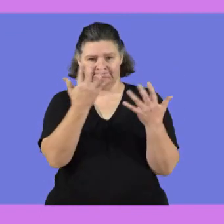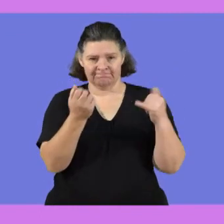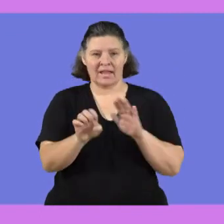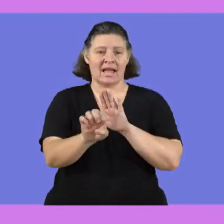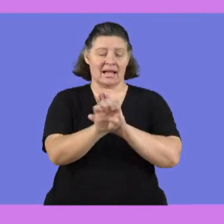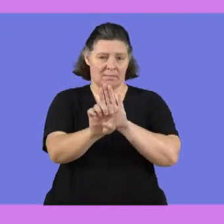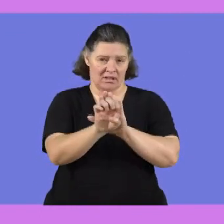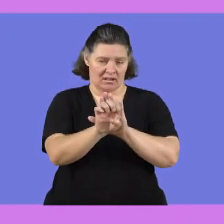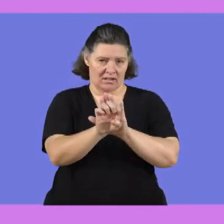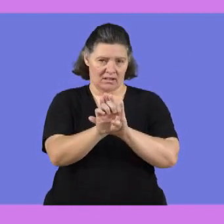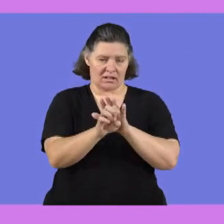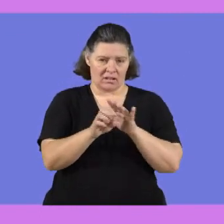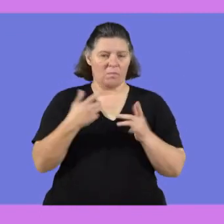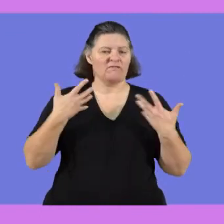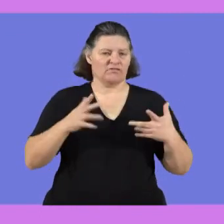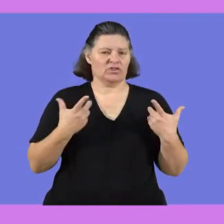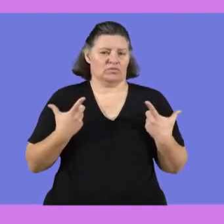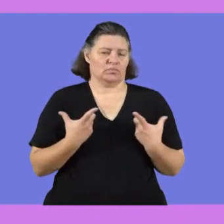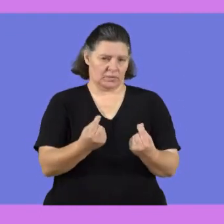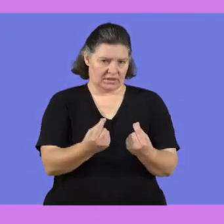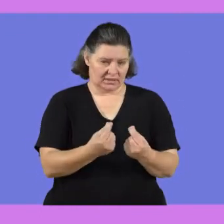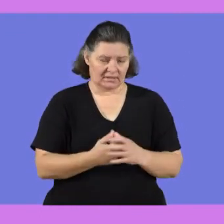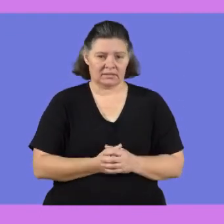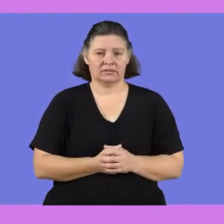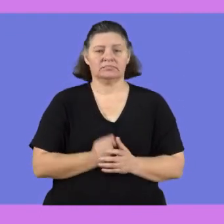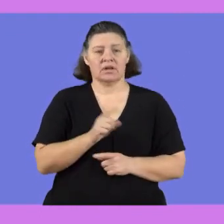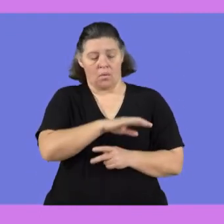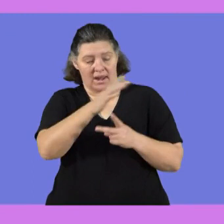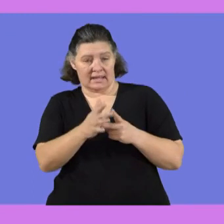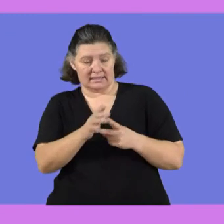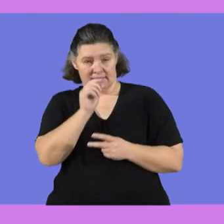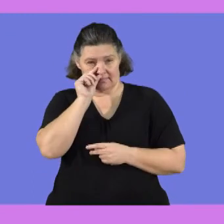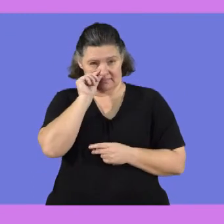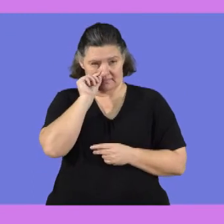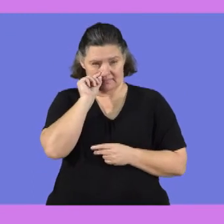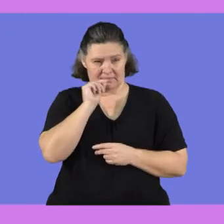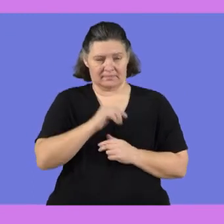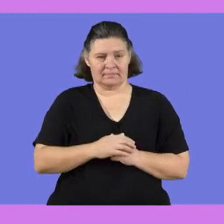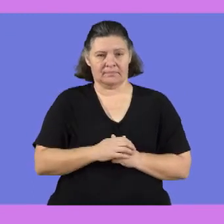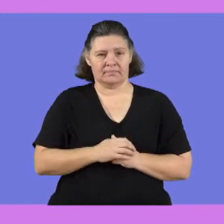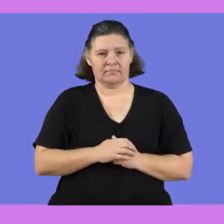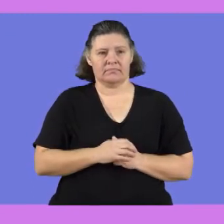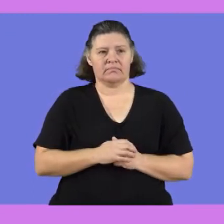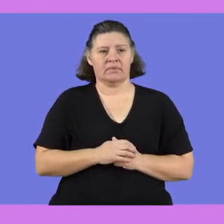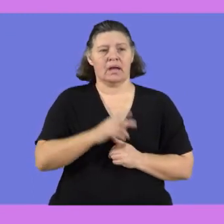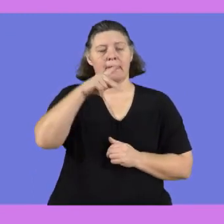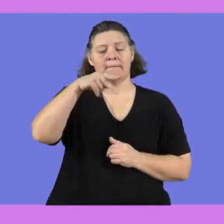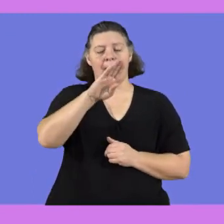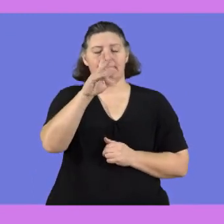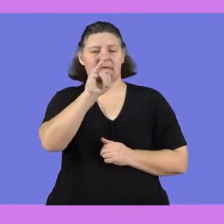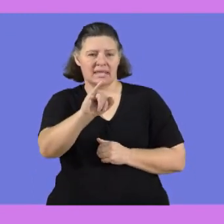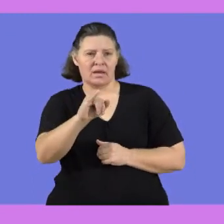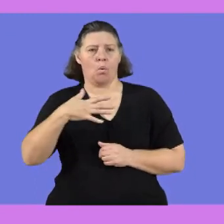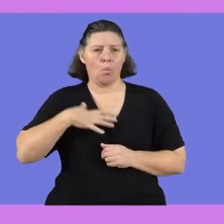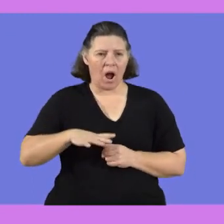out example that I was doing with you. I can move to the next one. The next one, Pabi wanted